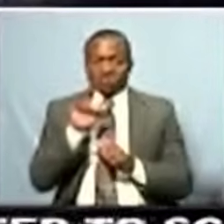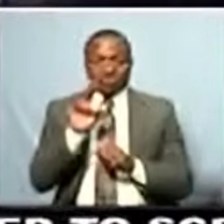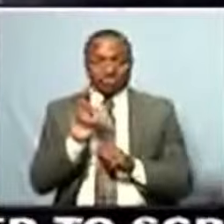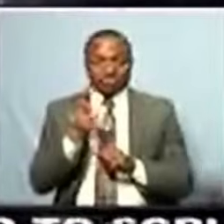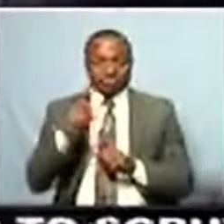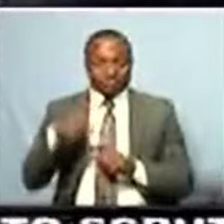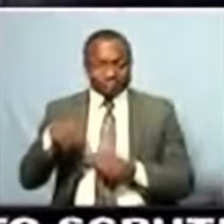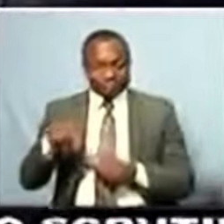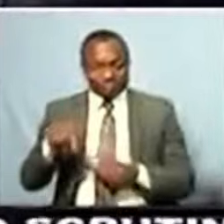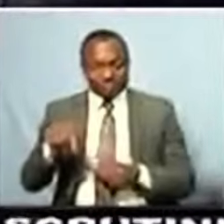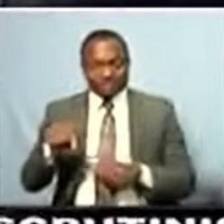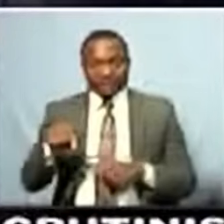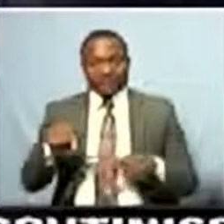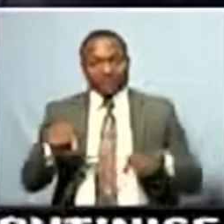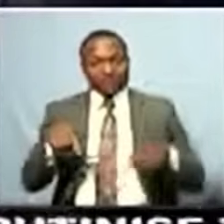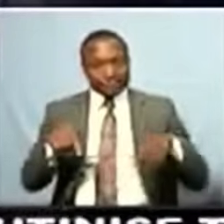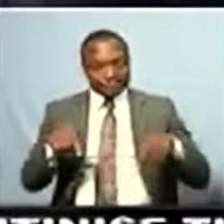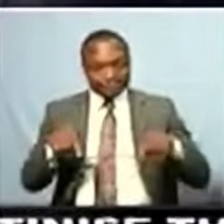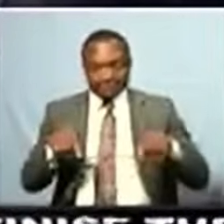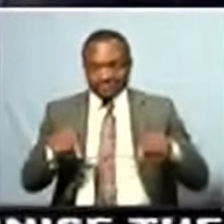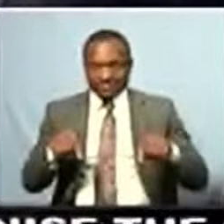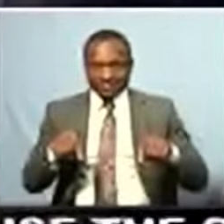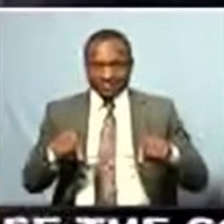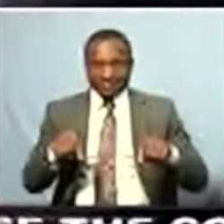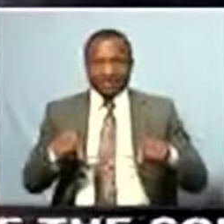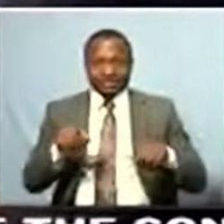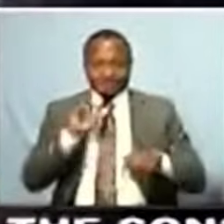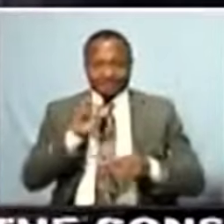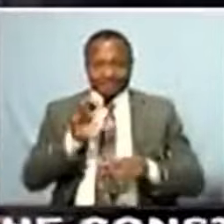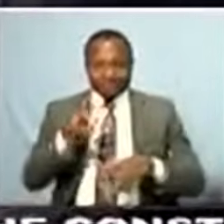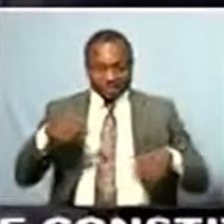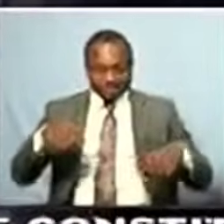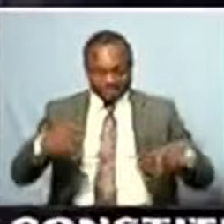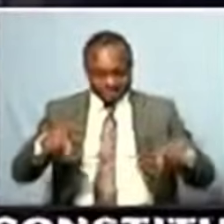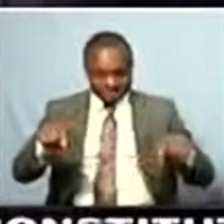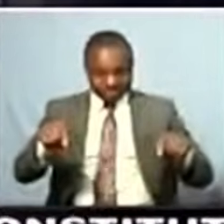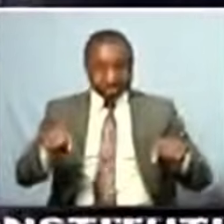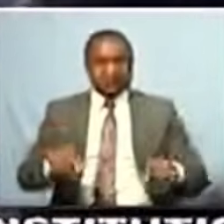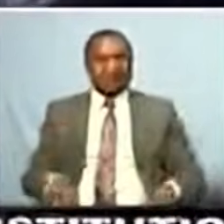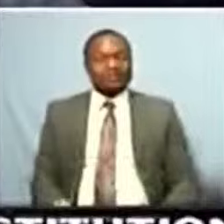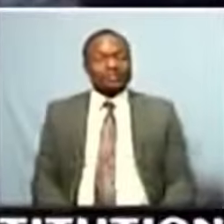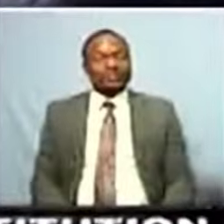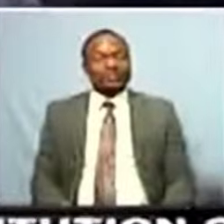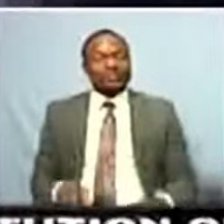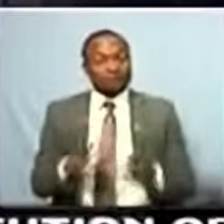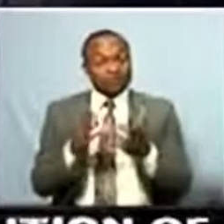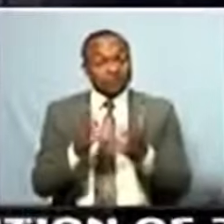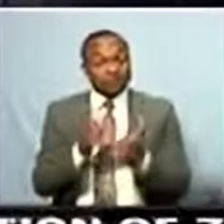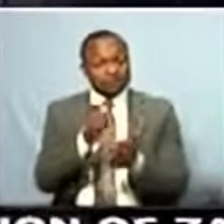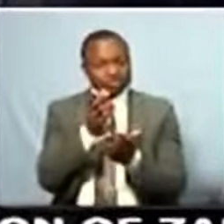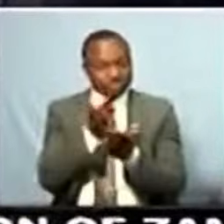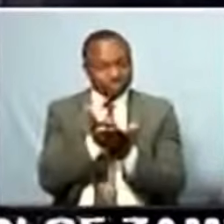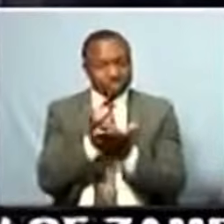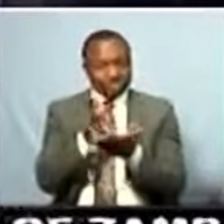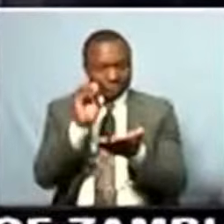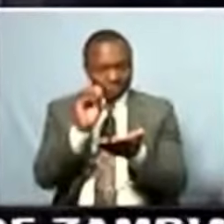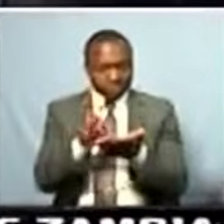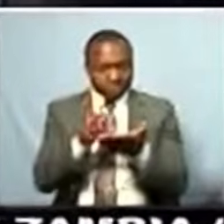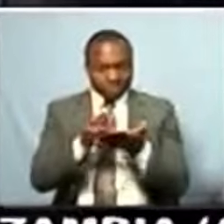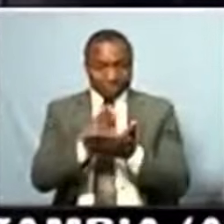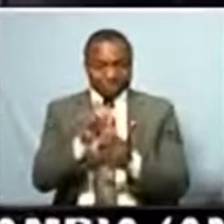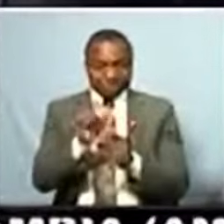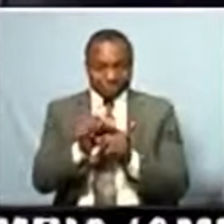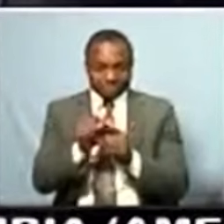within the Constitution itself. So I'd like you to suggest how we can probably put the right wording